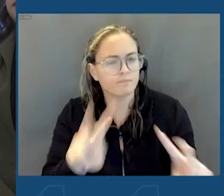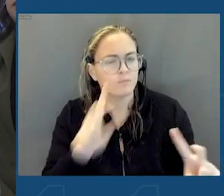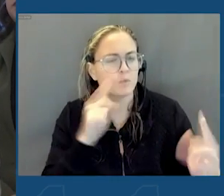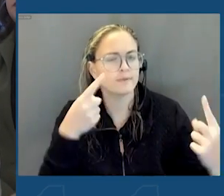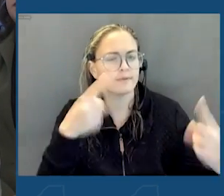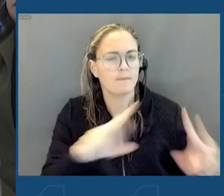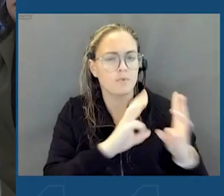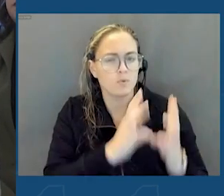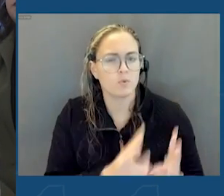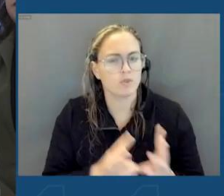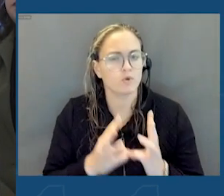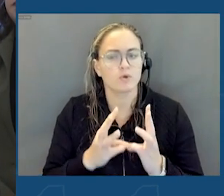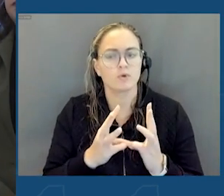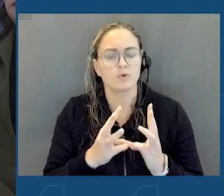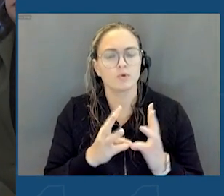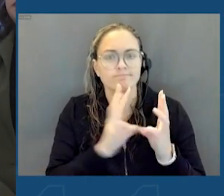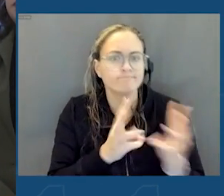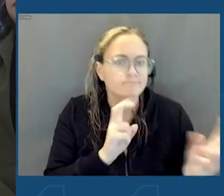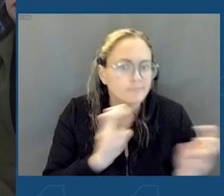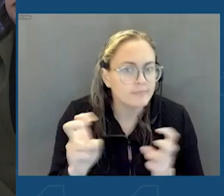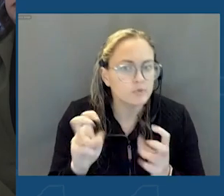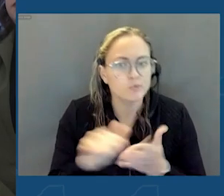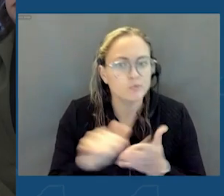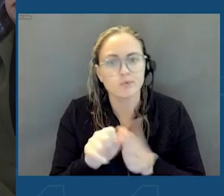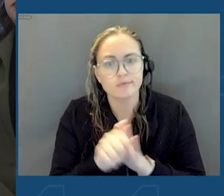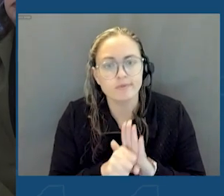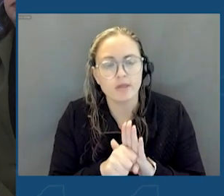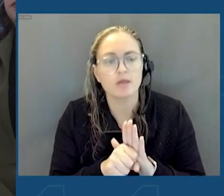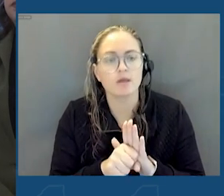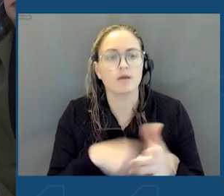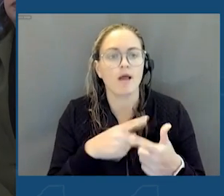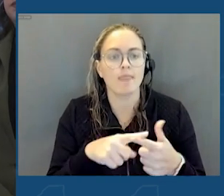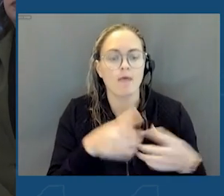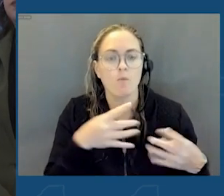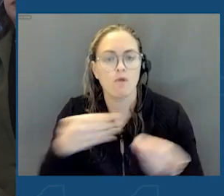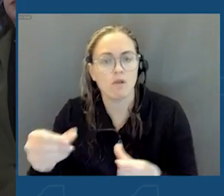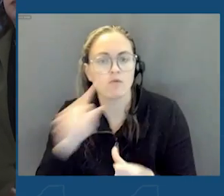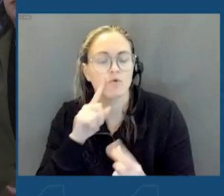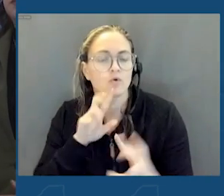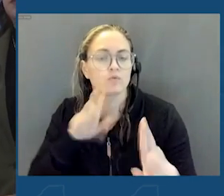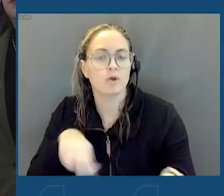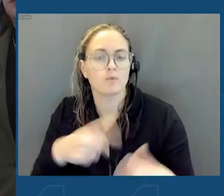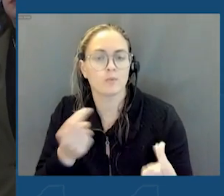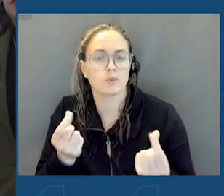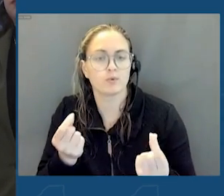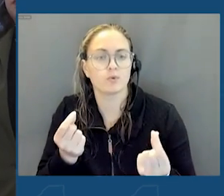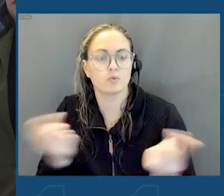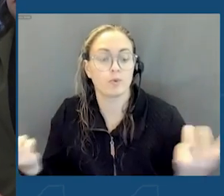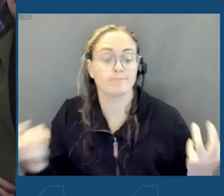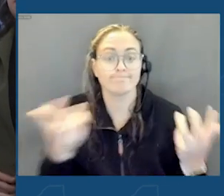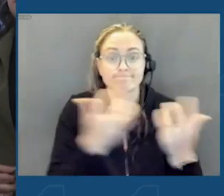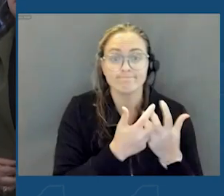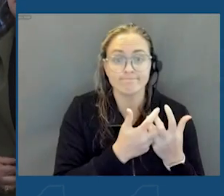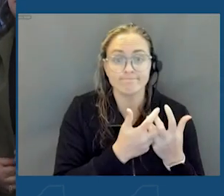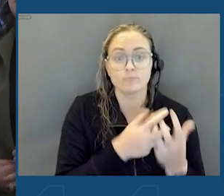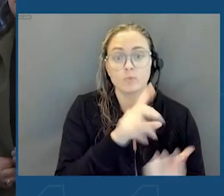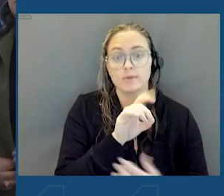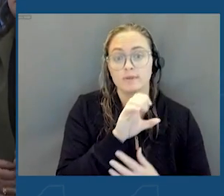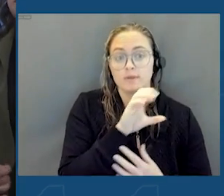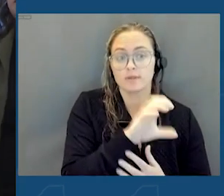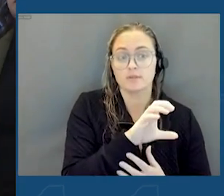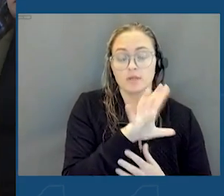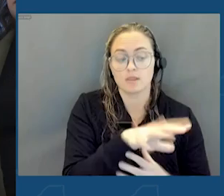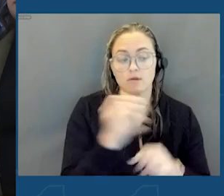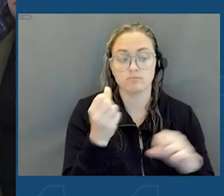patterns, climatic issues in New York State. That then feeds into our response. We marry that to DEC's very